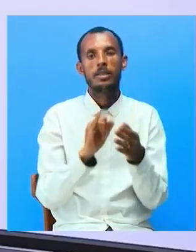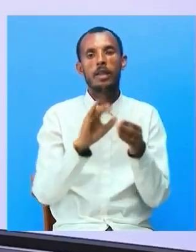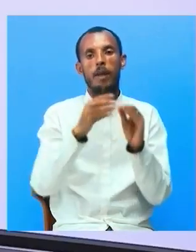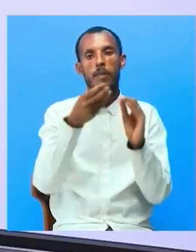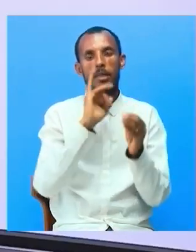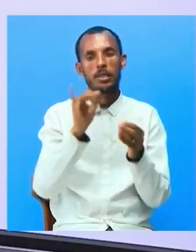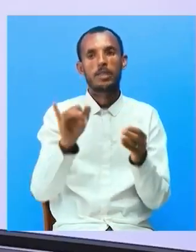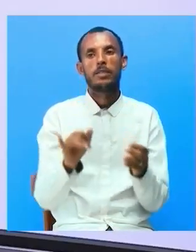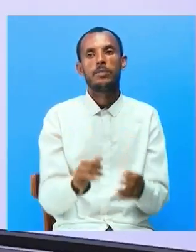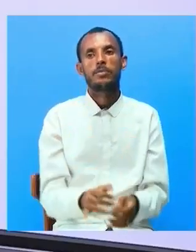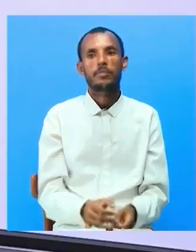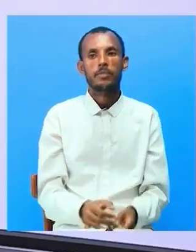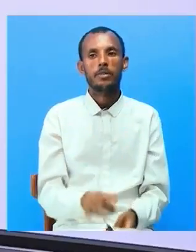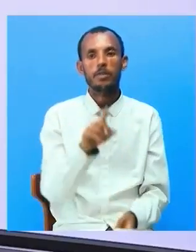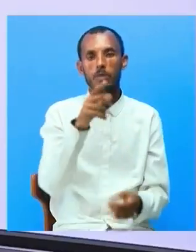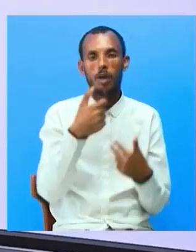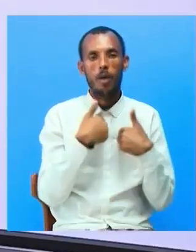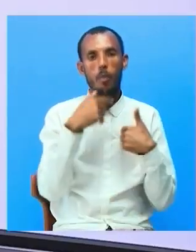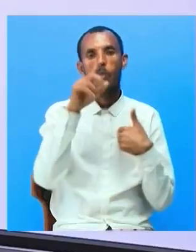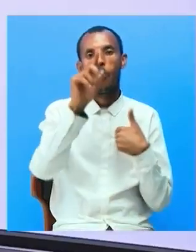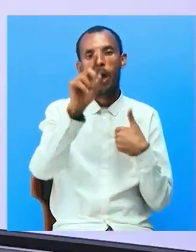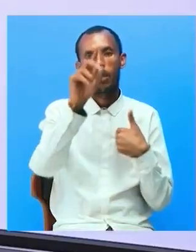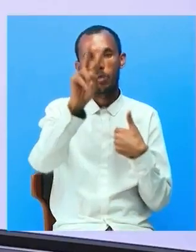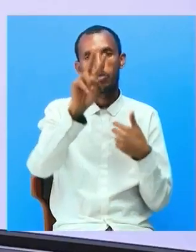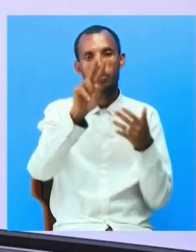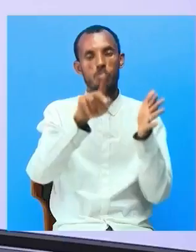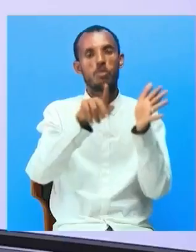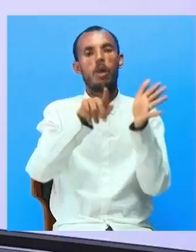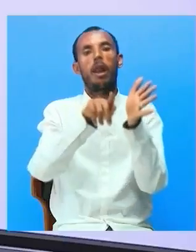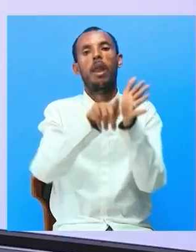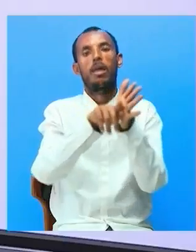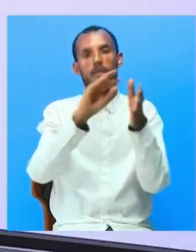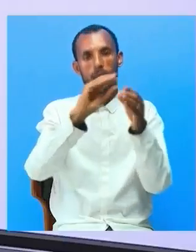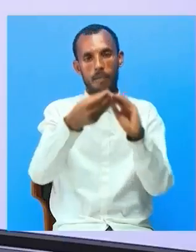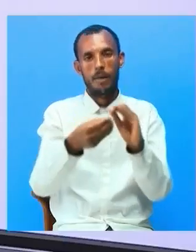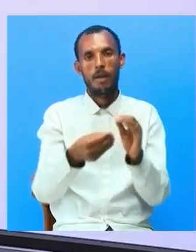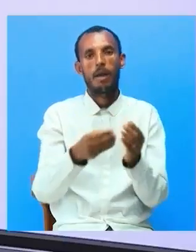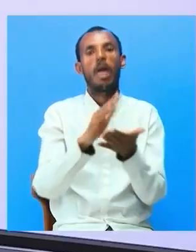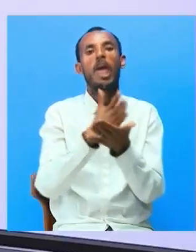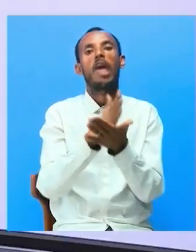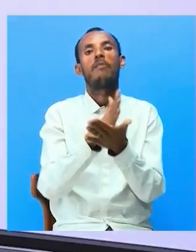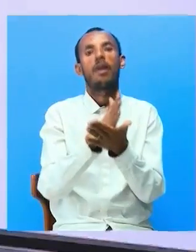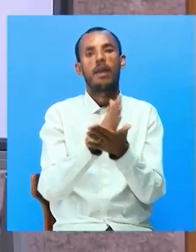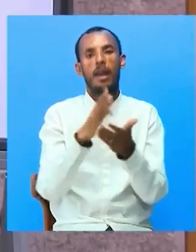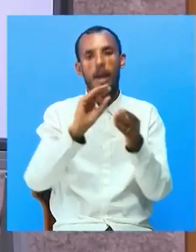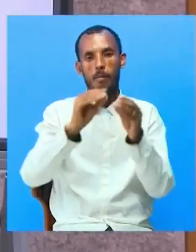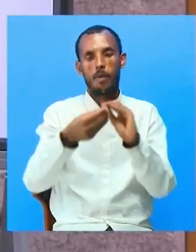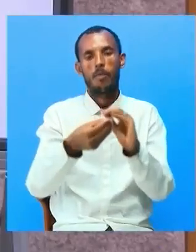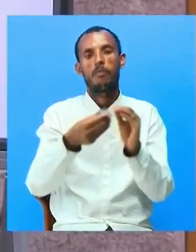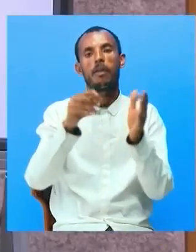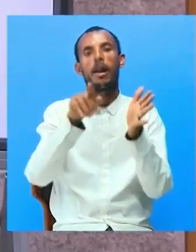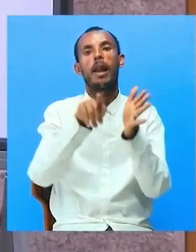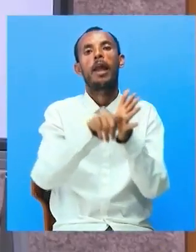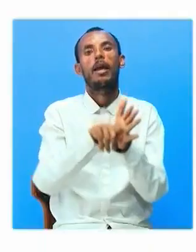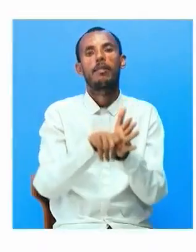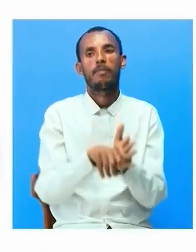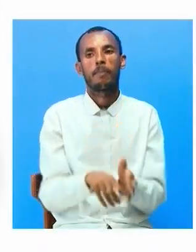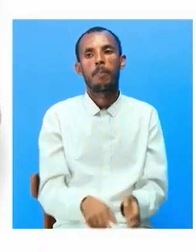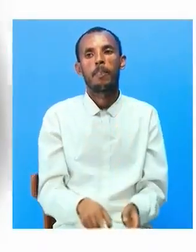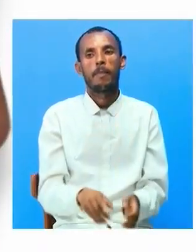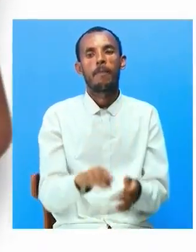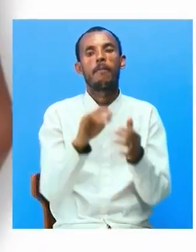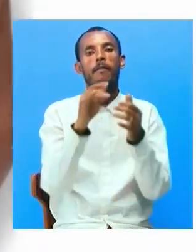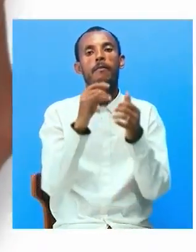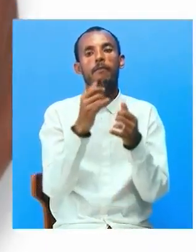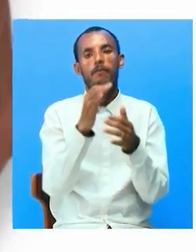negatives. You have 1, 2, only 2 negatives, even number of negative factors, even number of